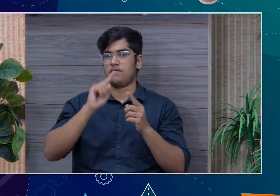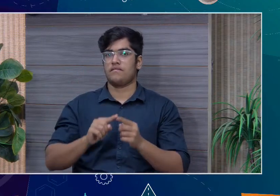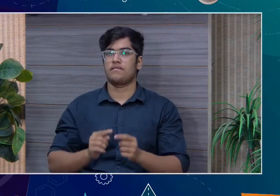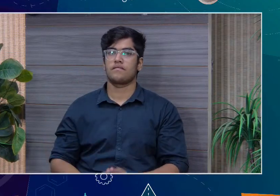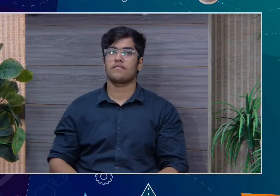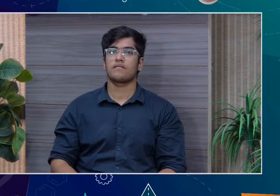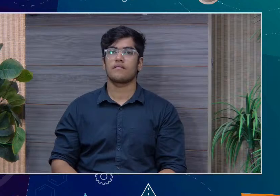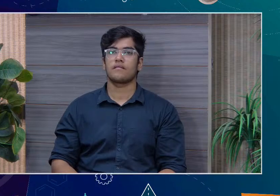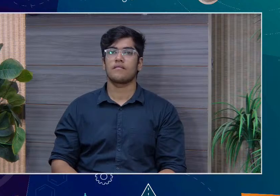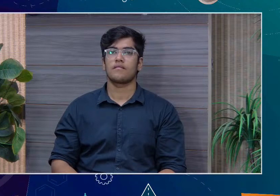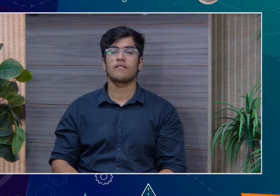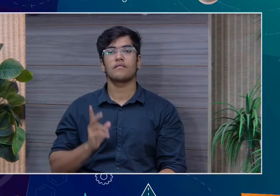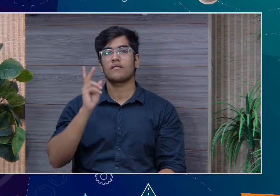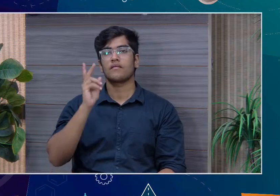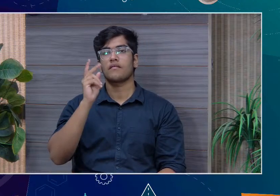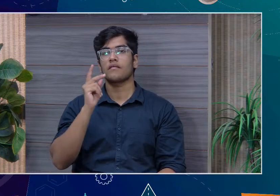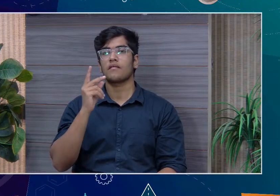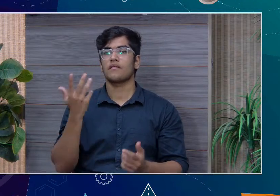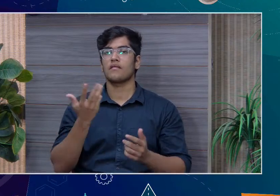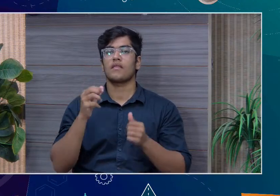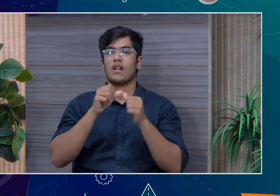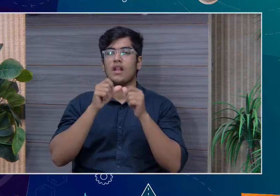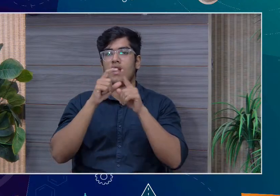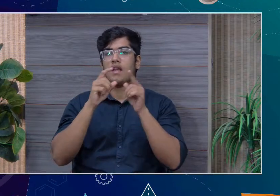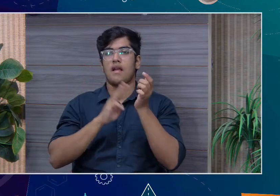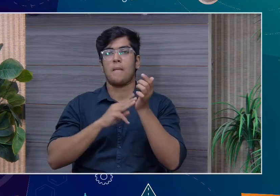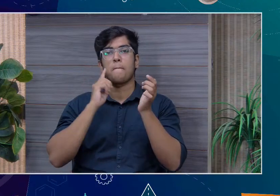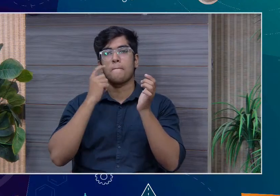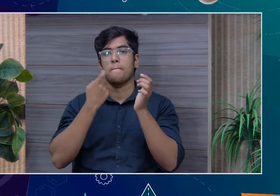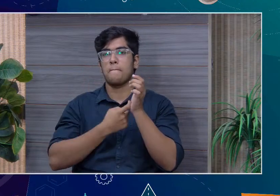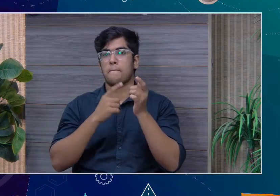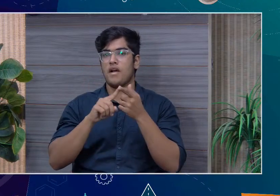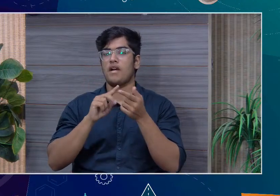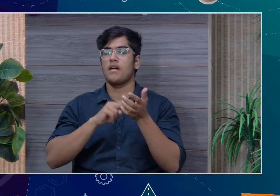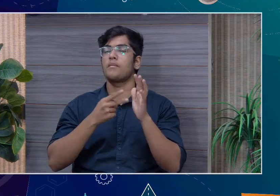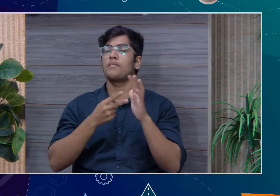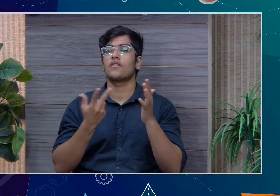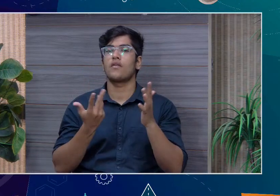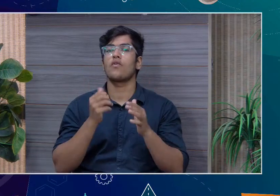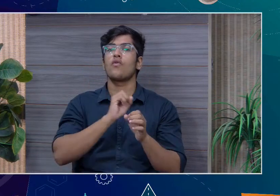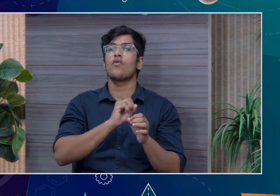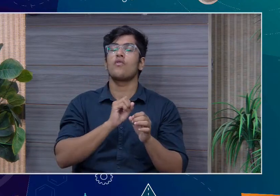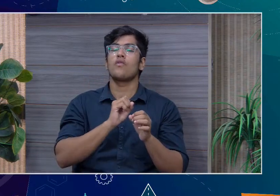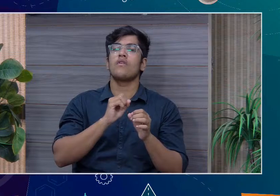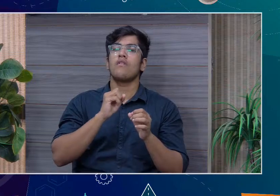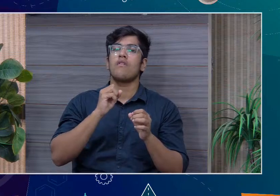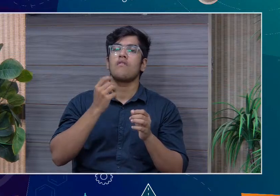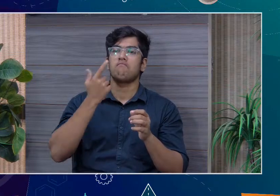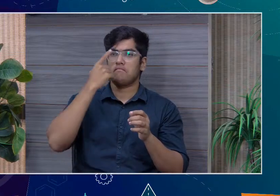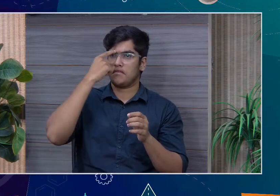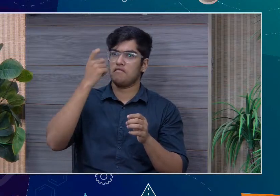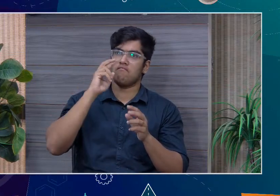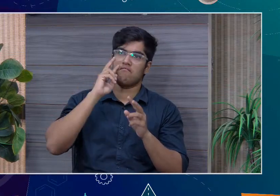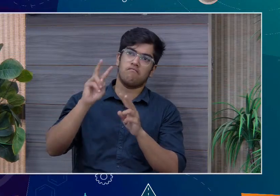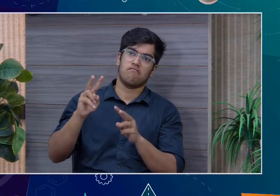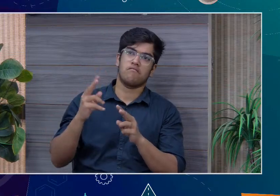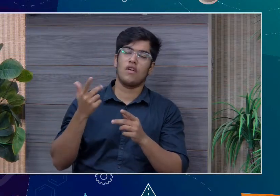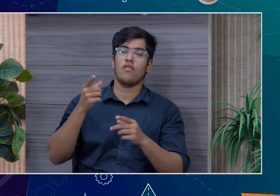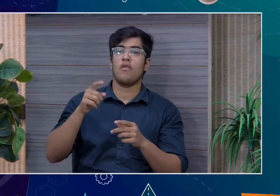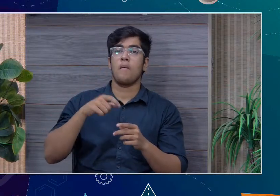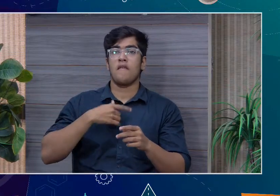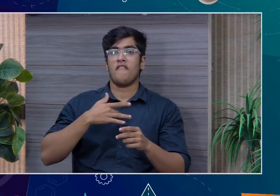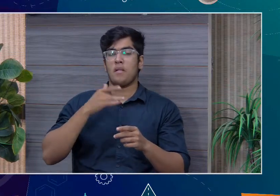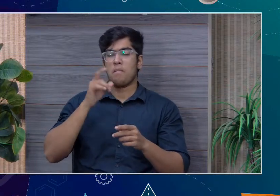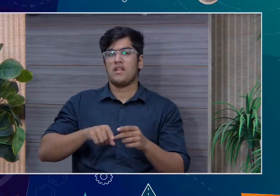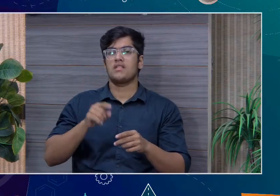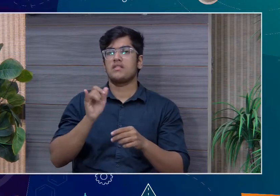one, Admire. Admire is that the shoemaker was a fan. In simpler words, we can say he's a fan. He was a